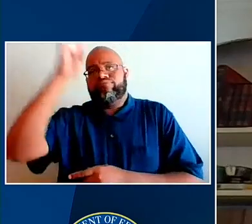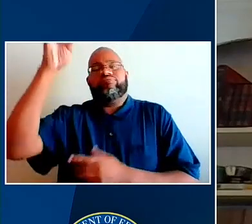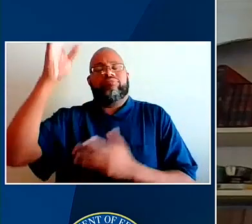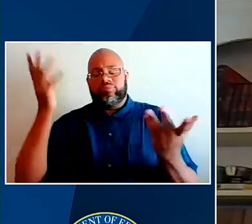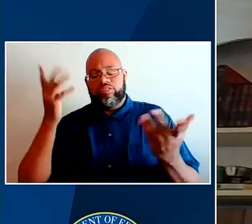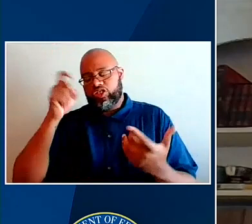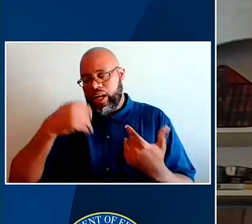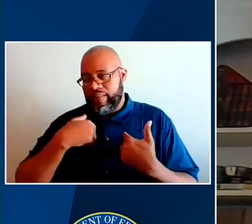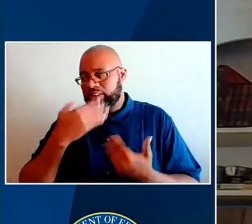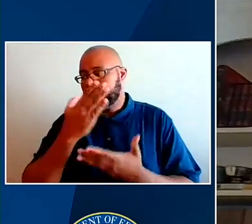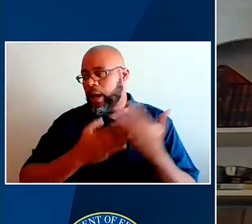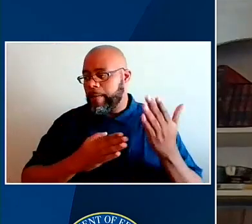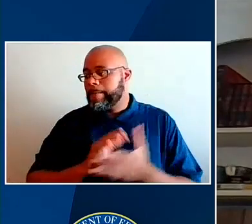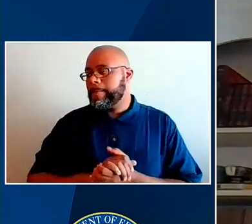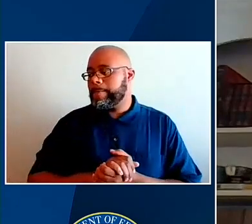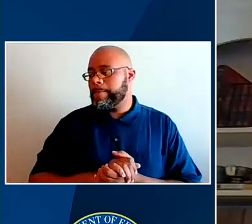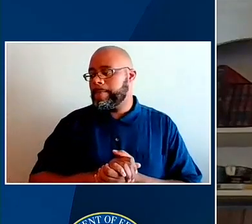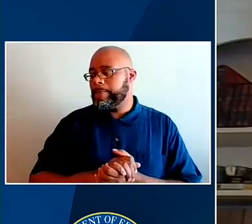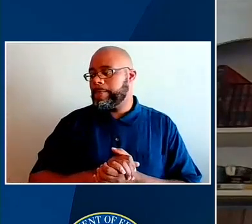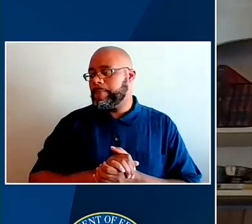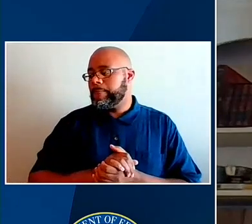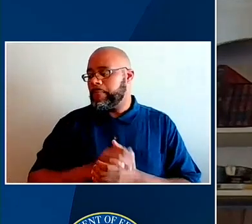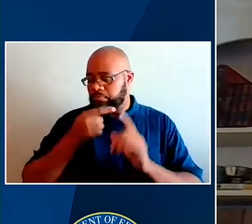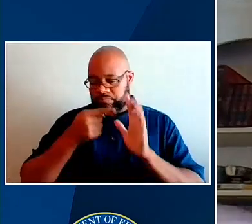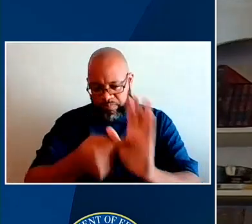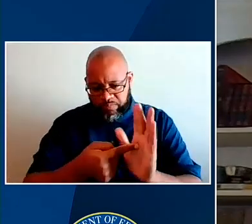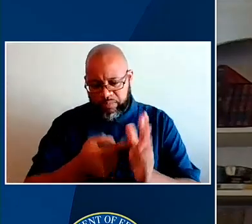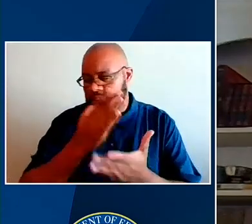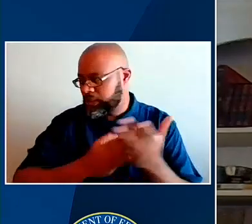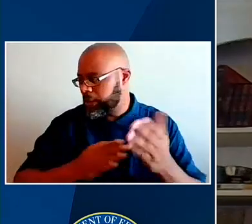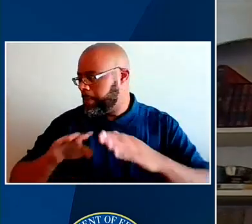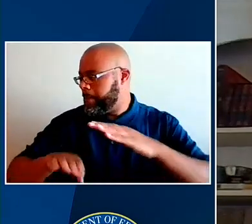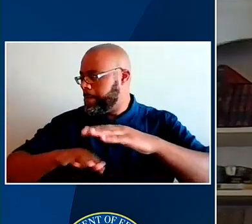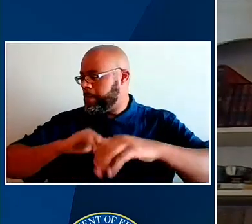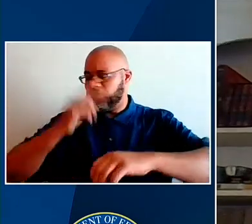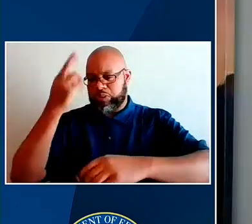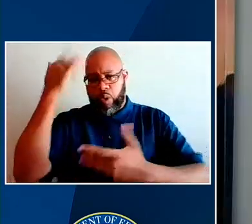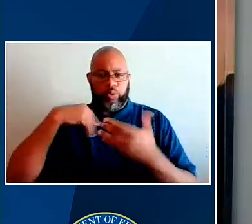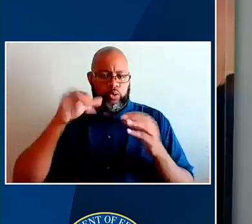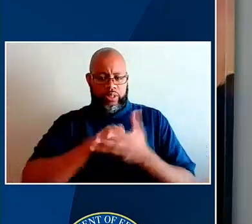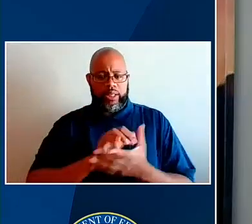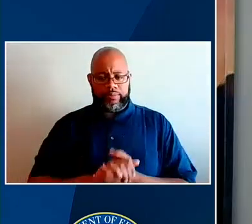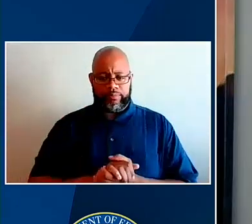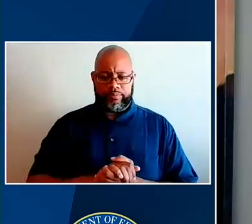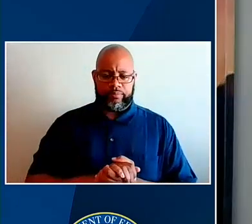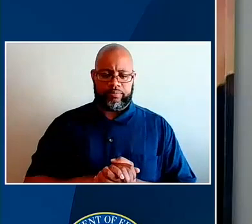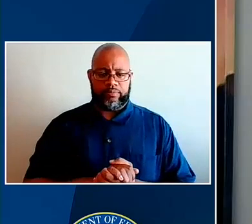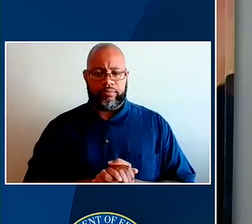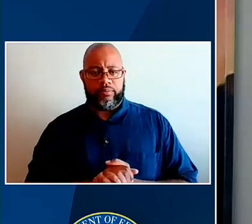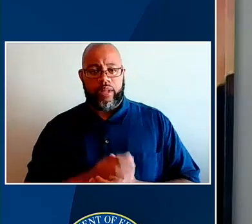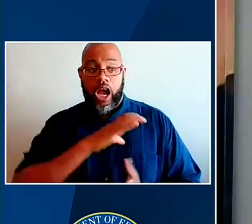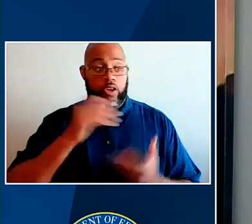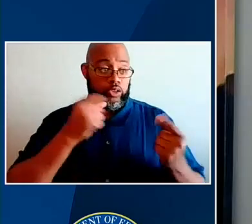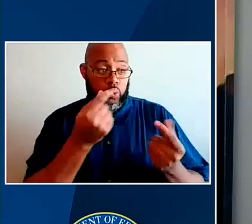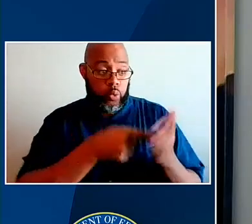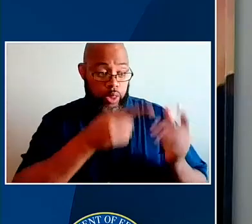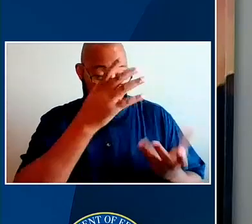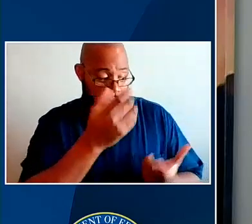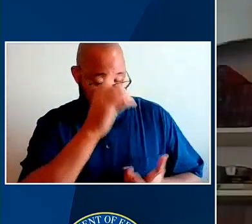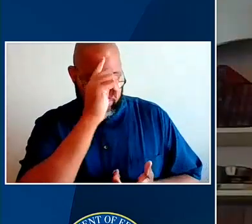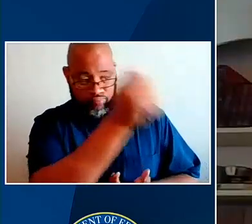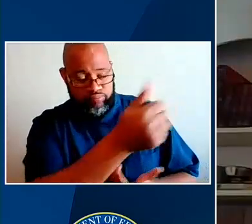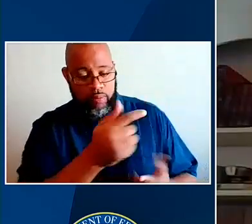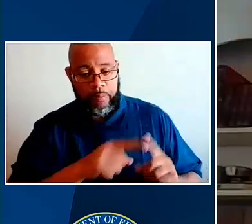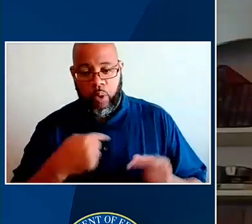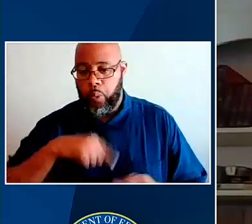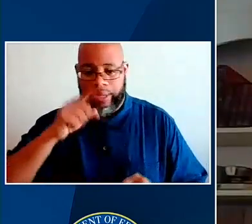know, it should key to something, you know, there should be some basis for why we use this number of days. Congress can do whatever it wants with days and weeks and months, but